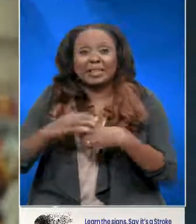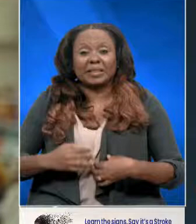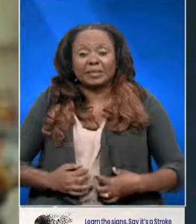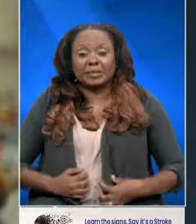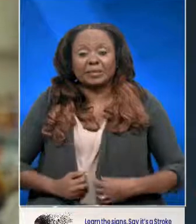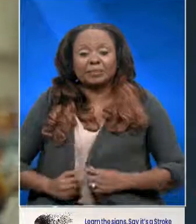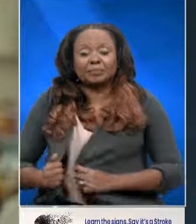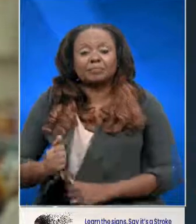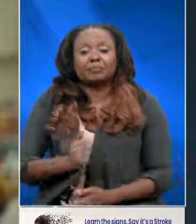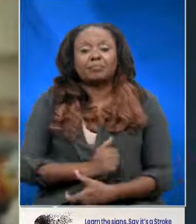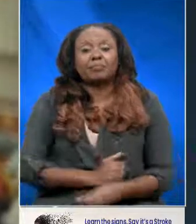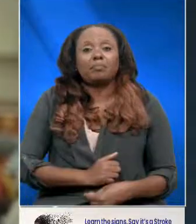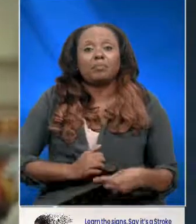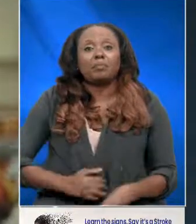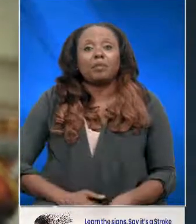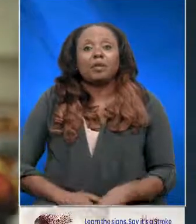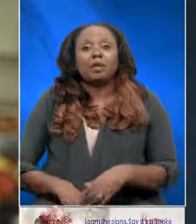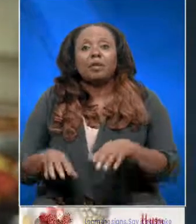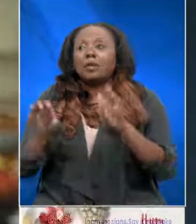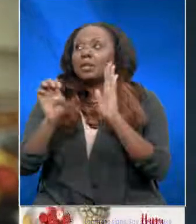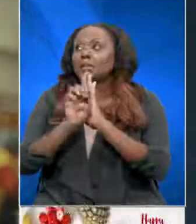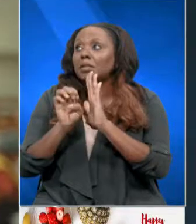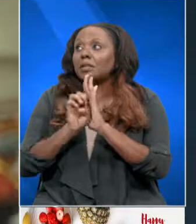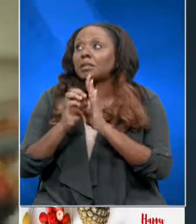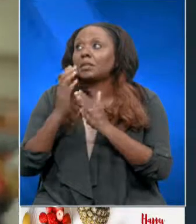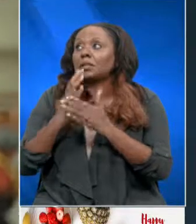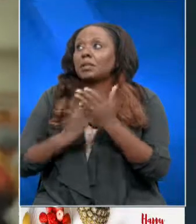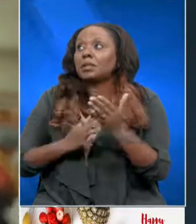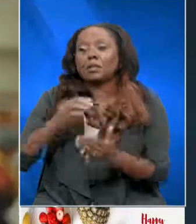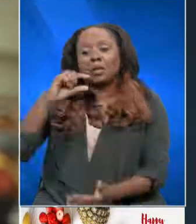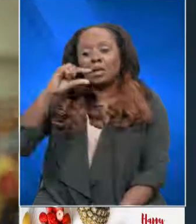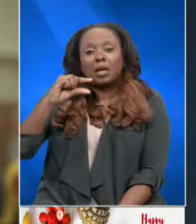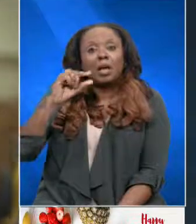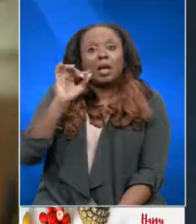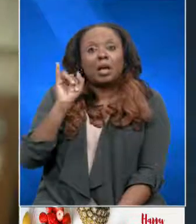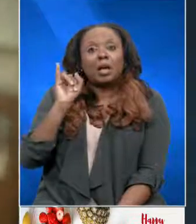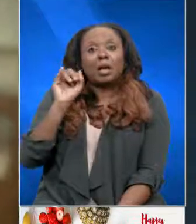mindful of the added teas. Like for example, some ginger products have added teas.